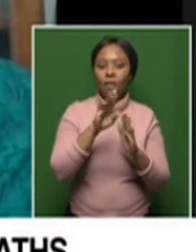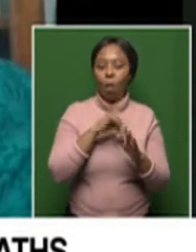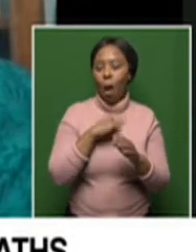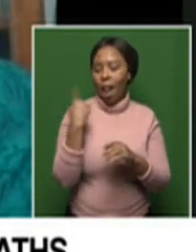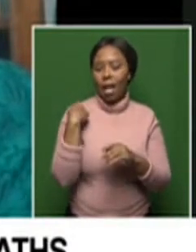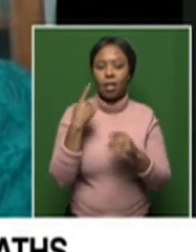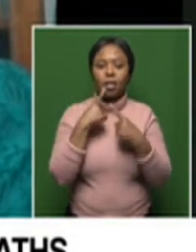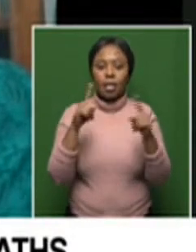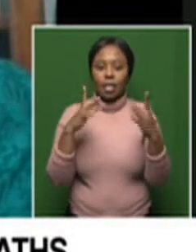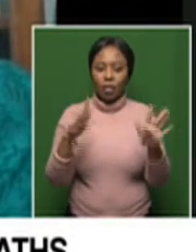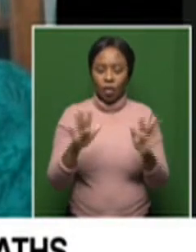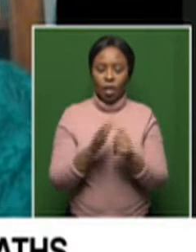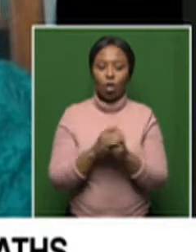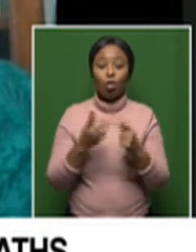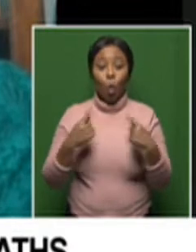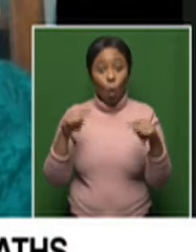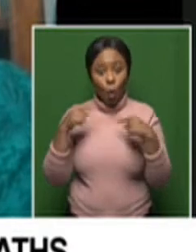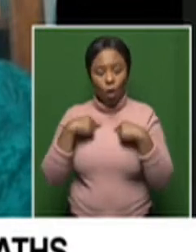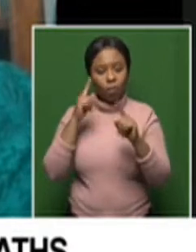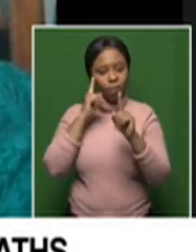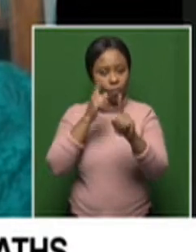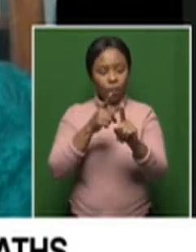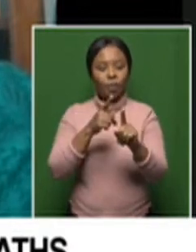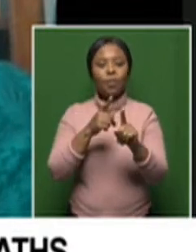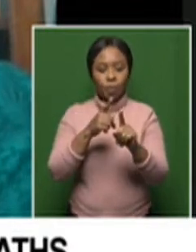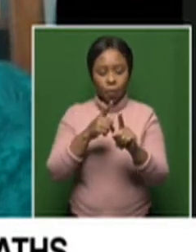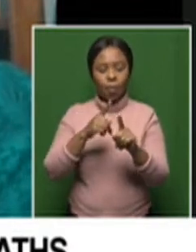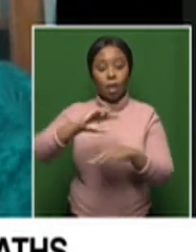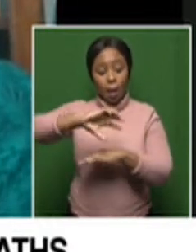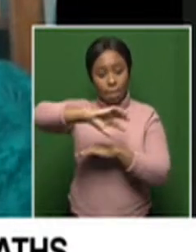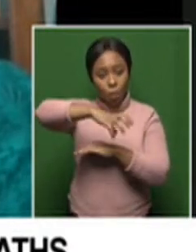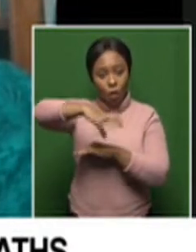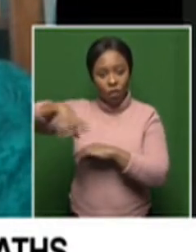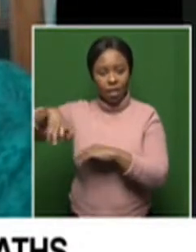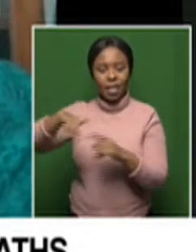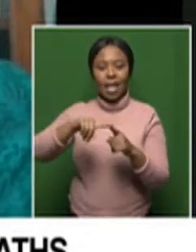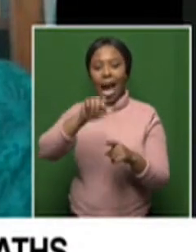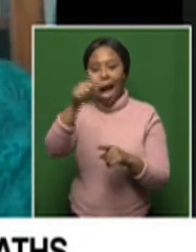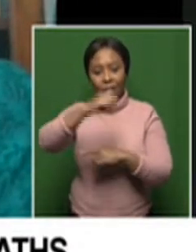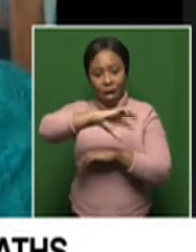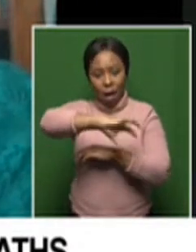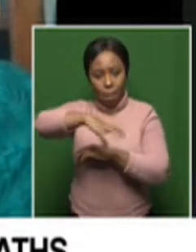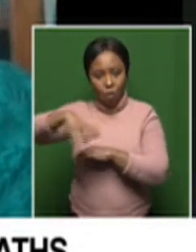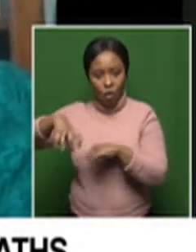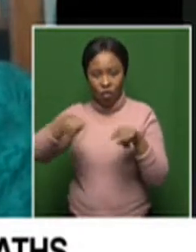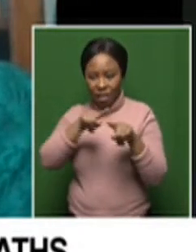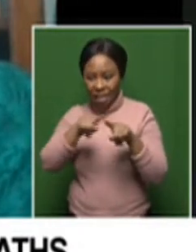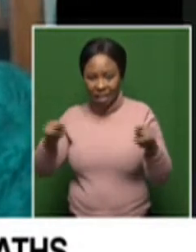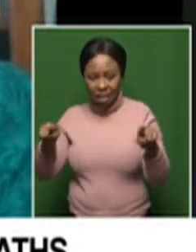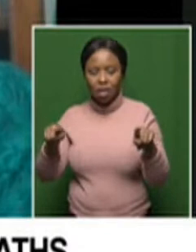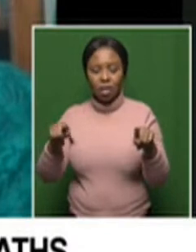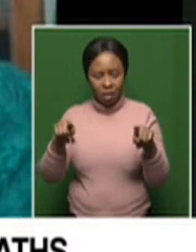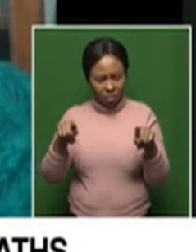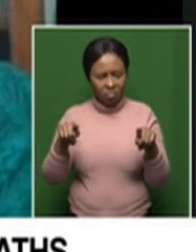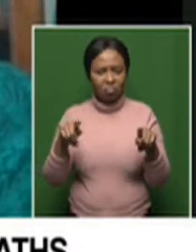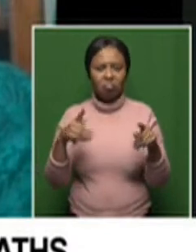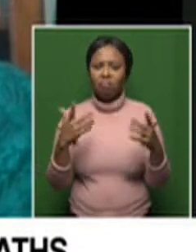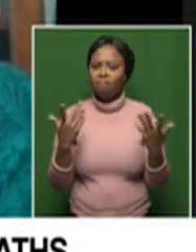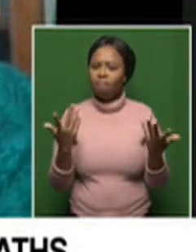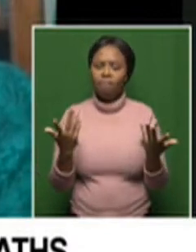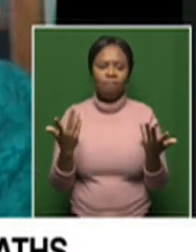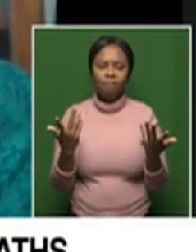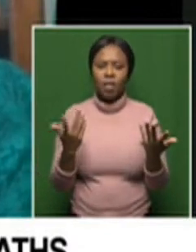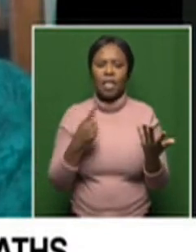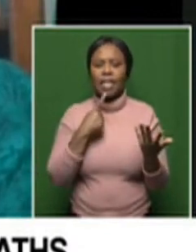Therefore, we should, and also we are saying to the provinces, other provinces, that they should not have a sense